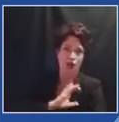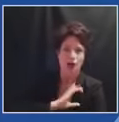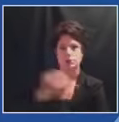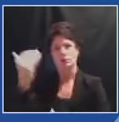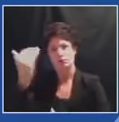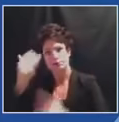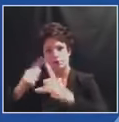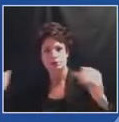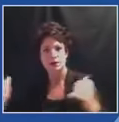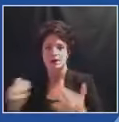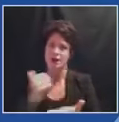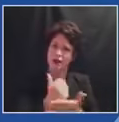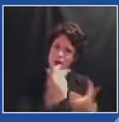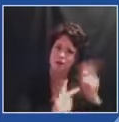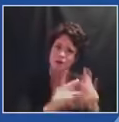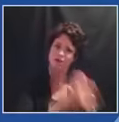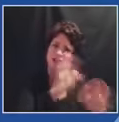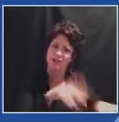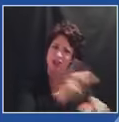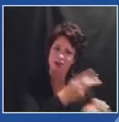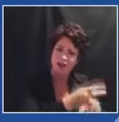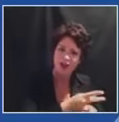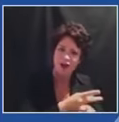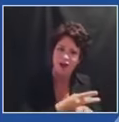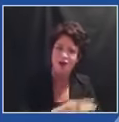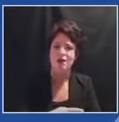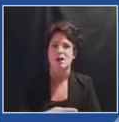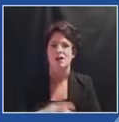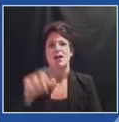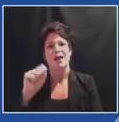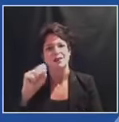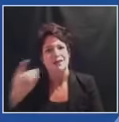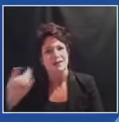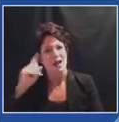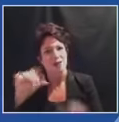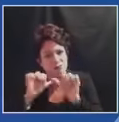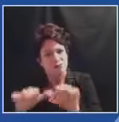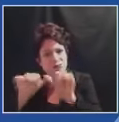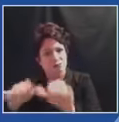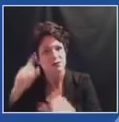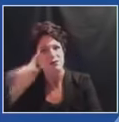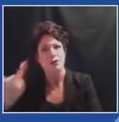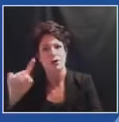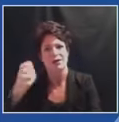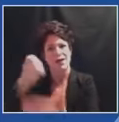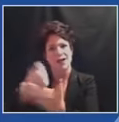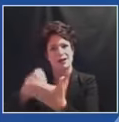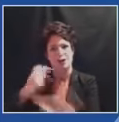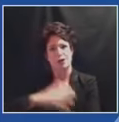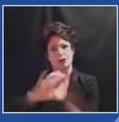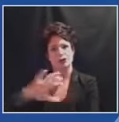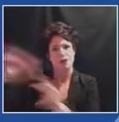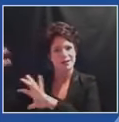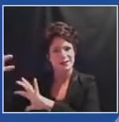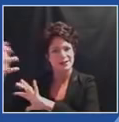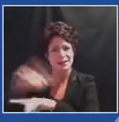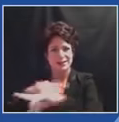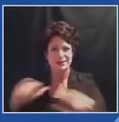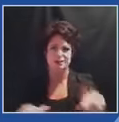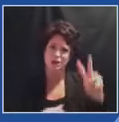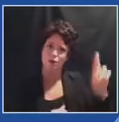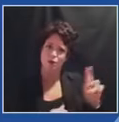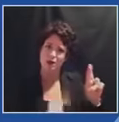childcare, extend the supplemental unemployment benefits for people for the duration of the economic crisis. Meanwhile, the Republicans